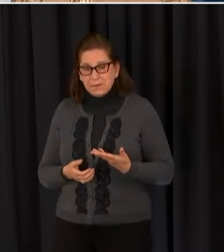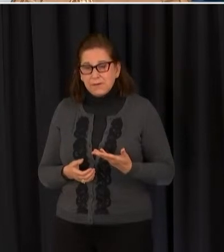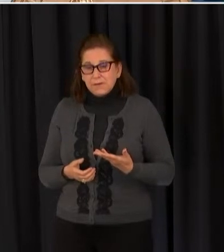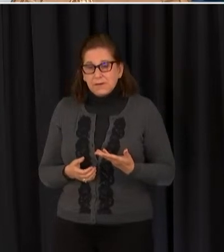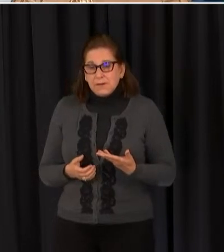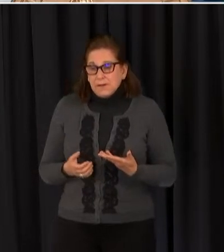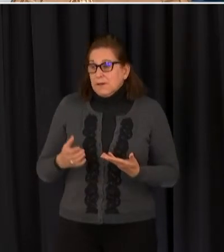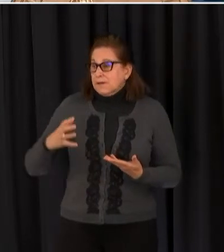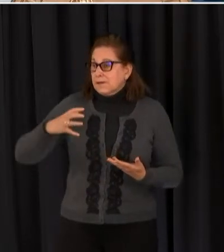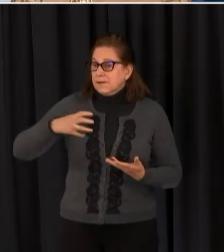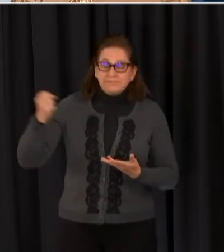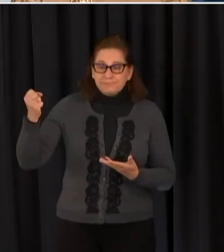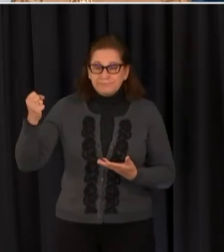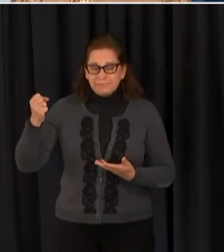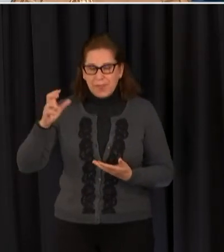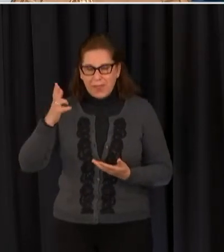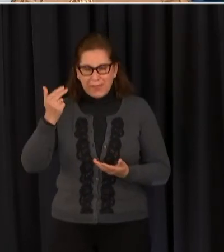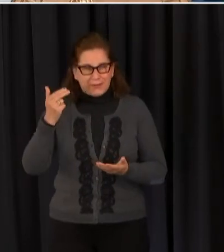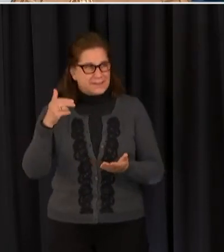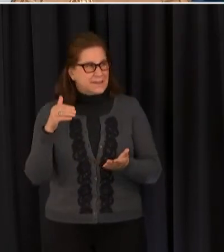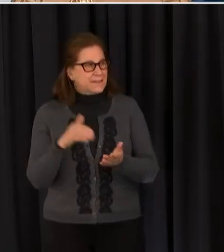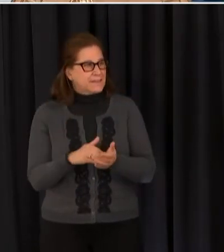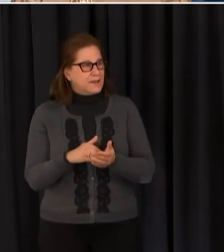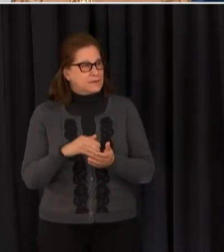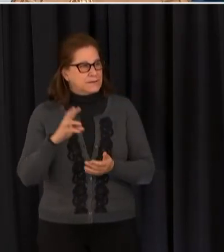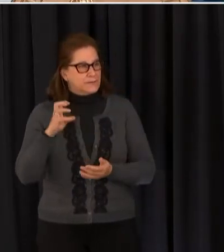13,630 appointments.